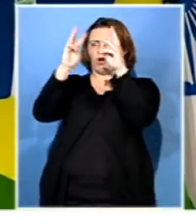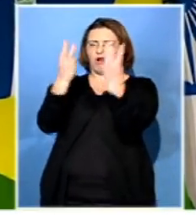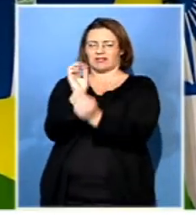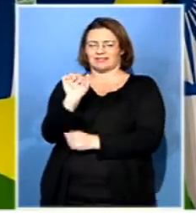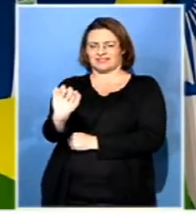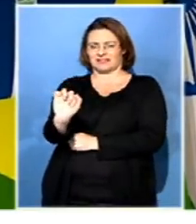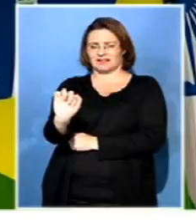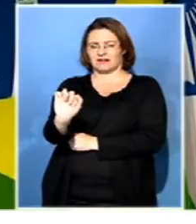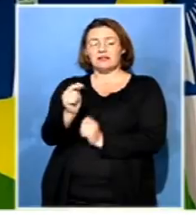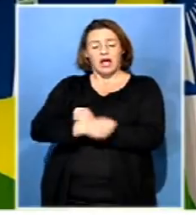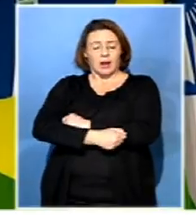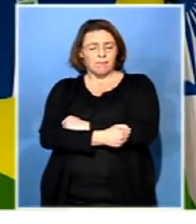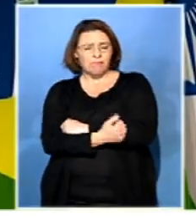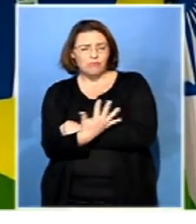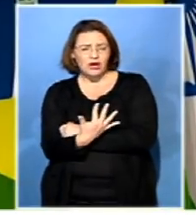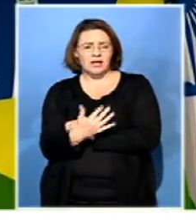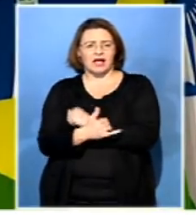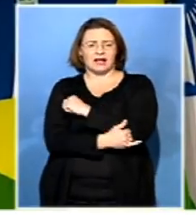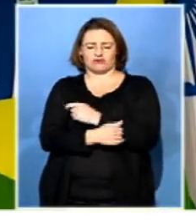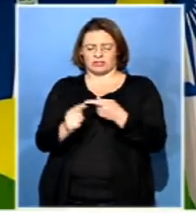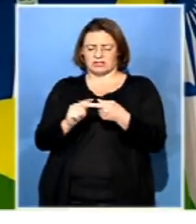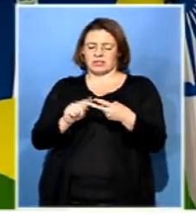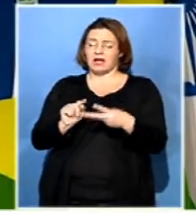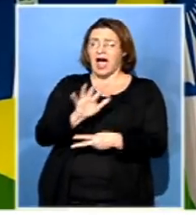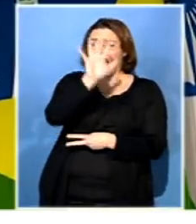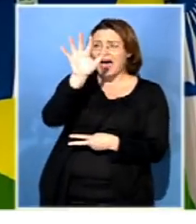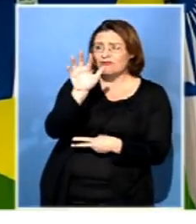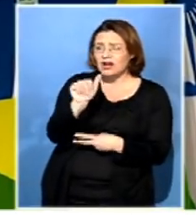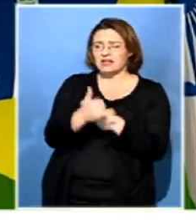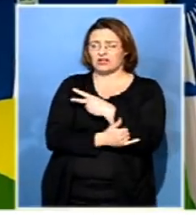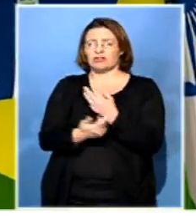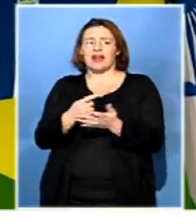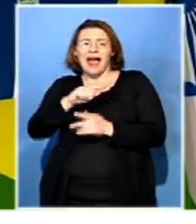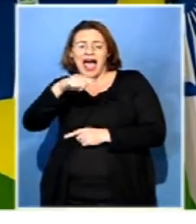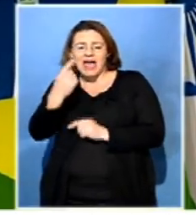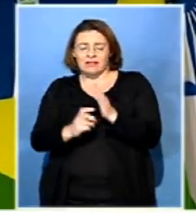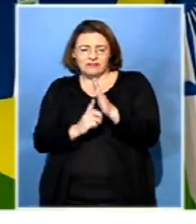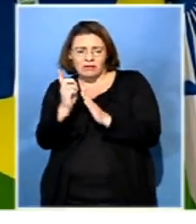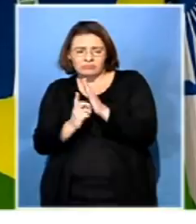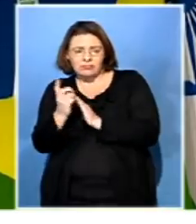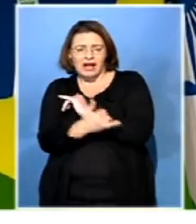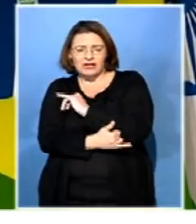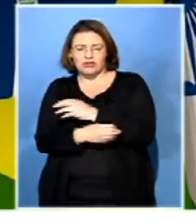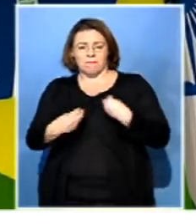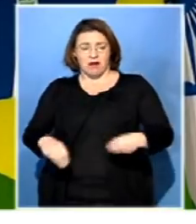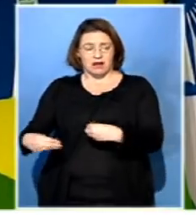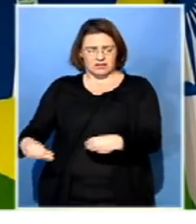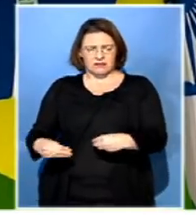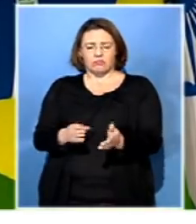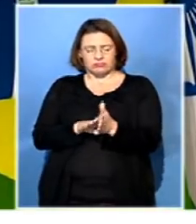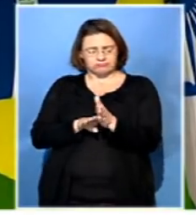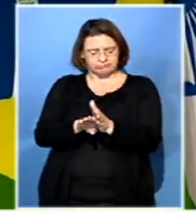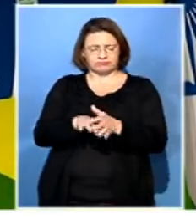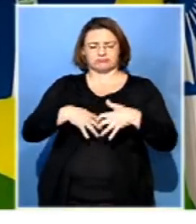other BRICS countries, African countries, and other emerging markets and developing countries will forge